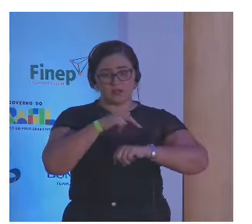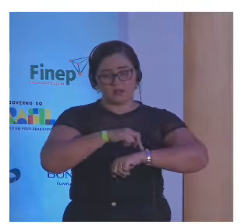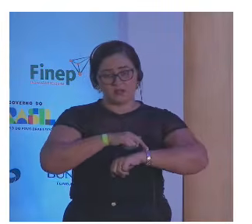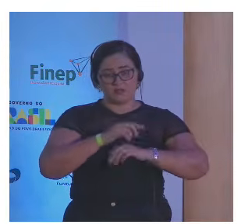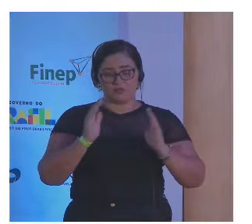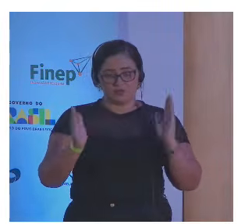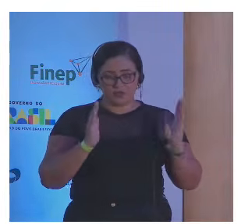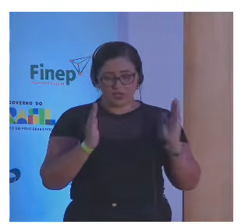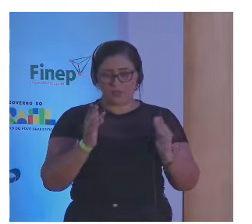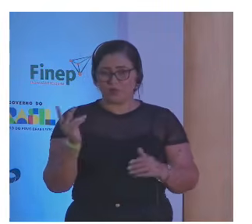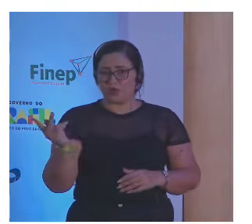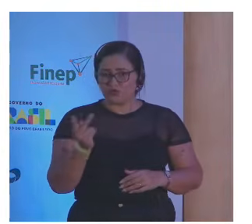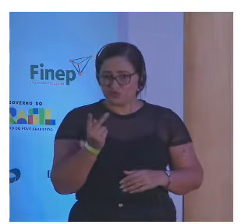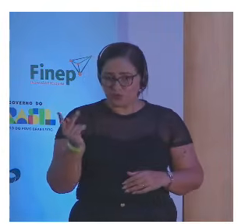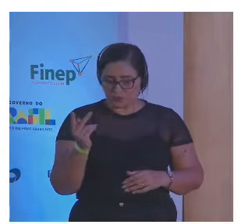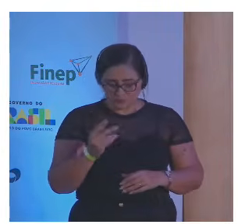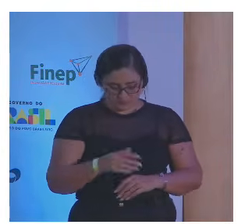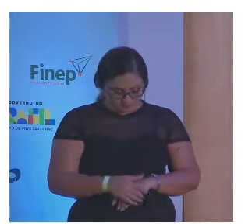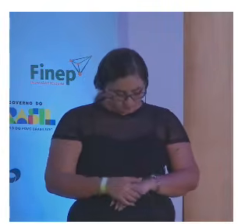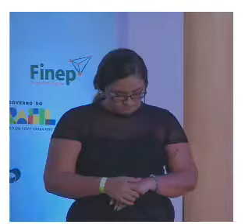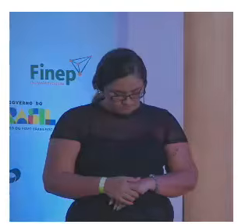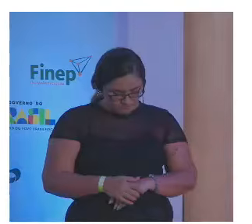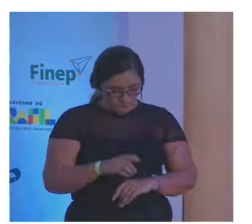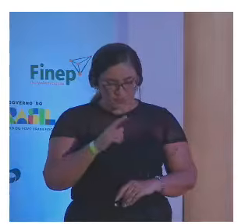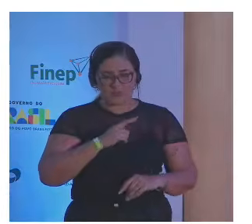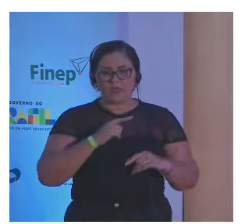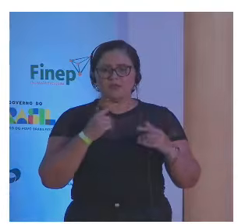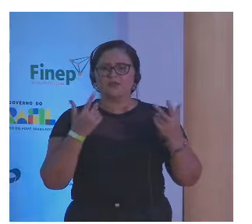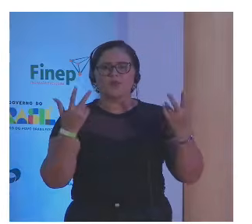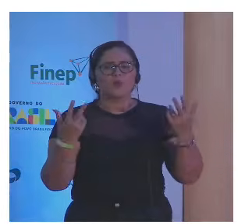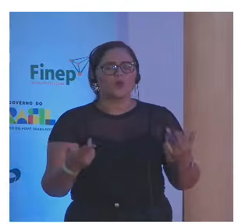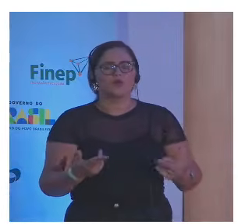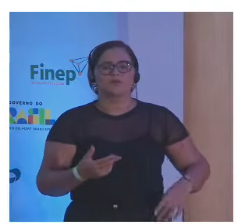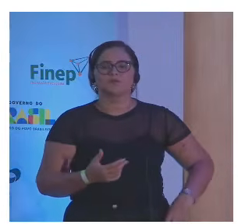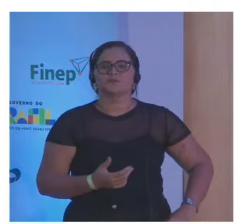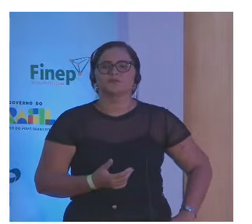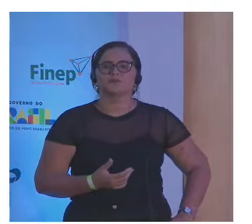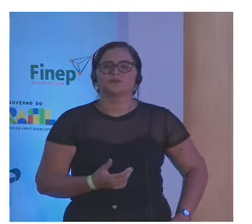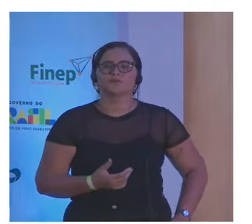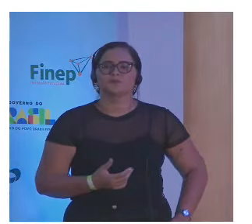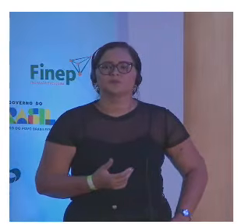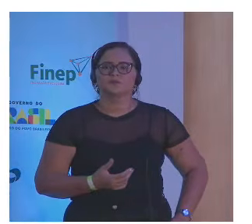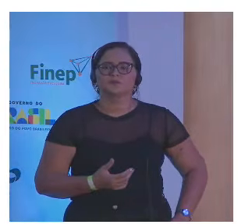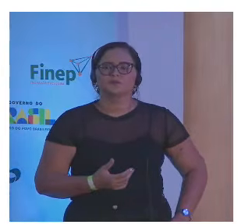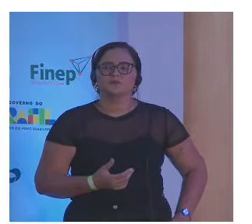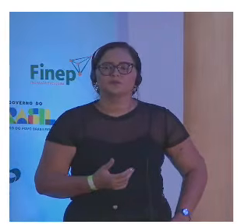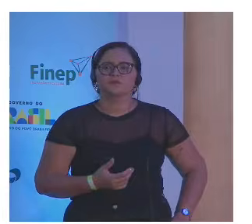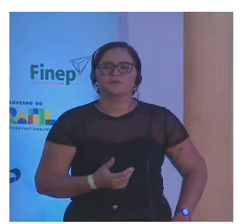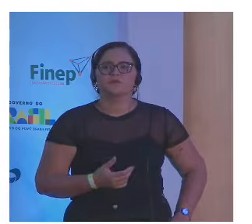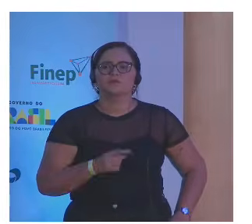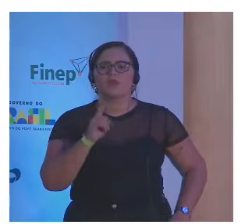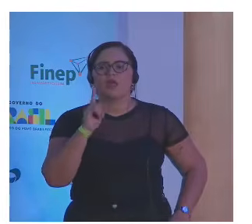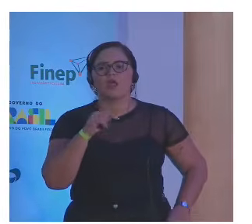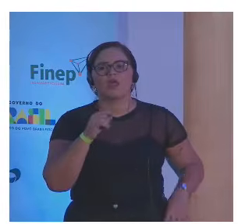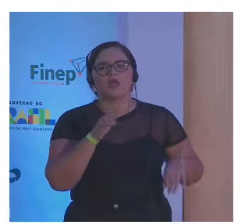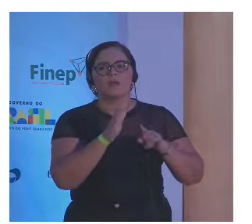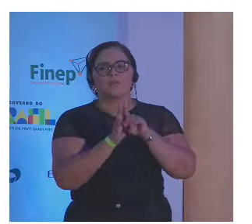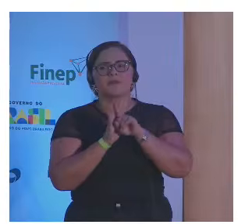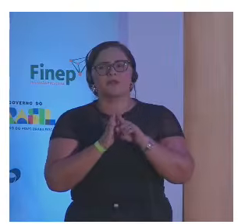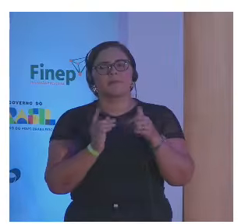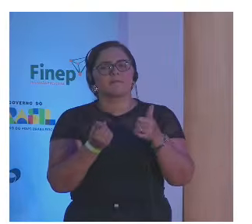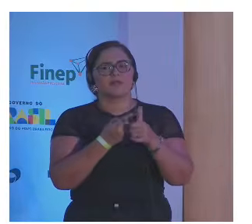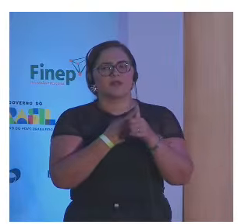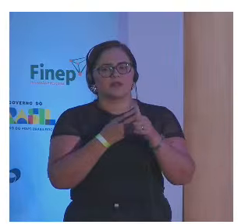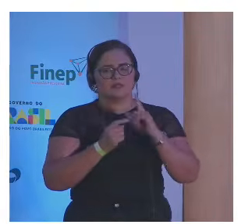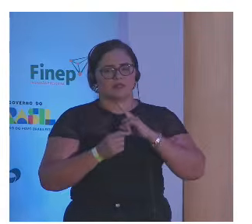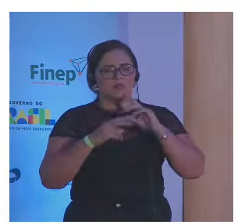in common that the live coral cover is the statistic that comes first, and we are looking at